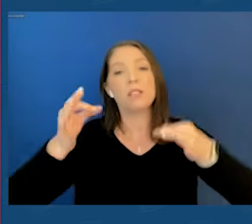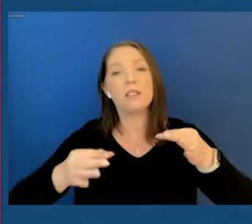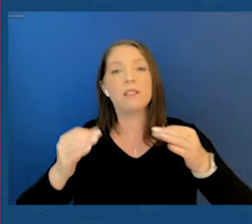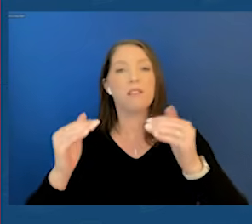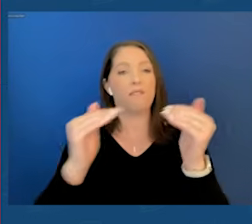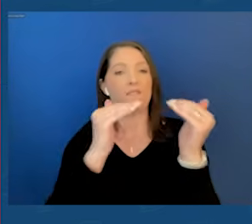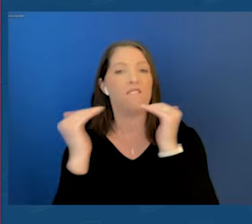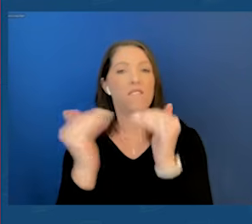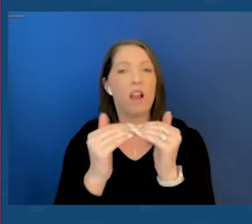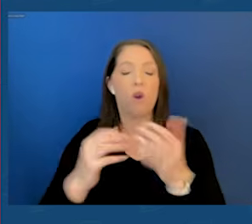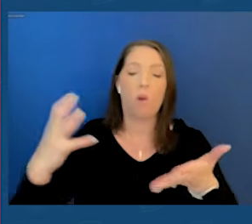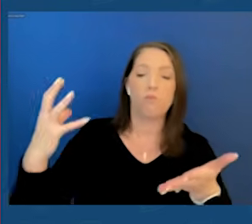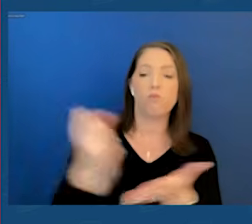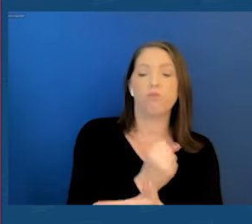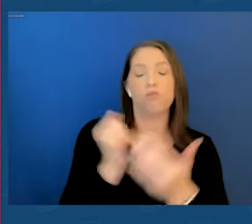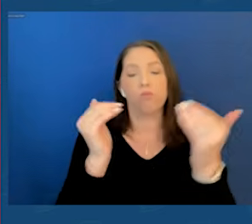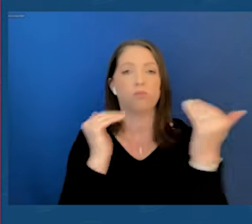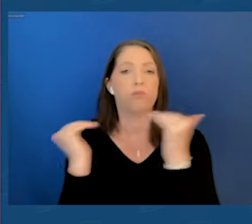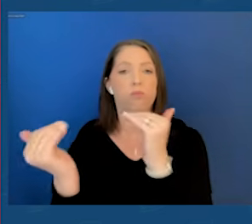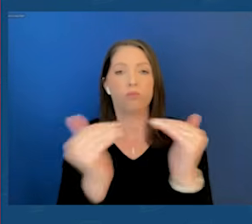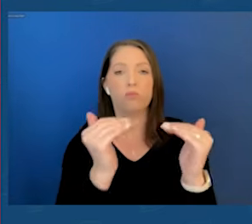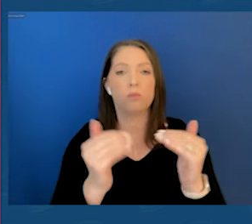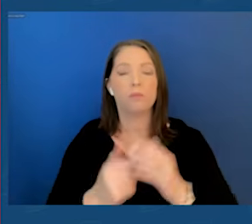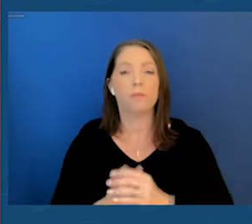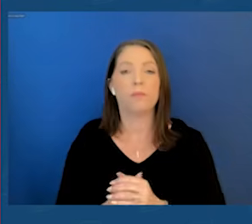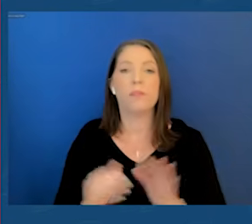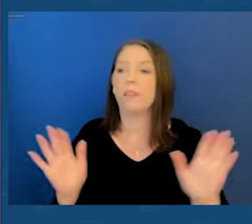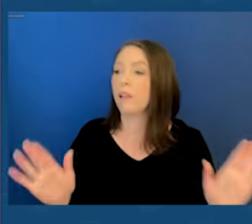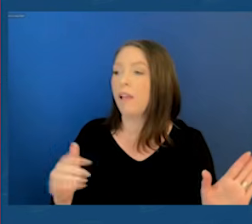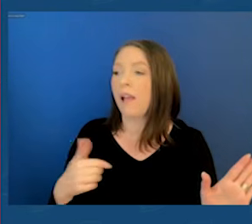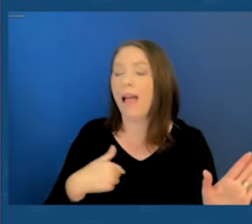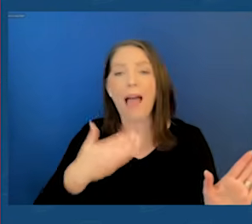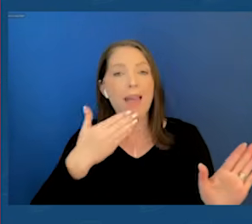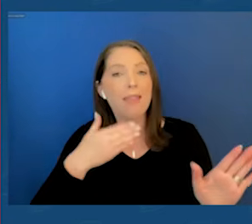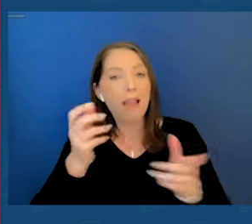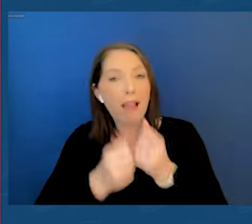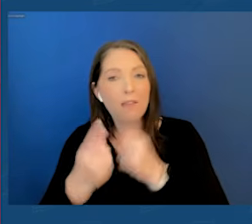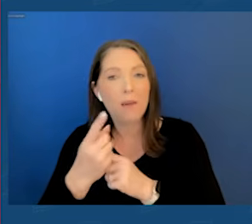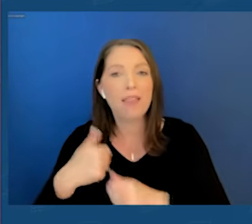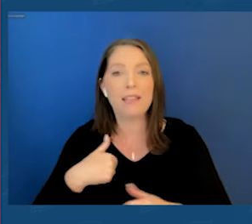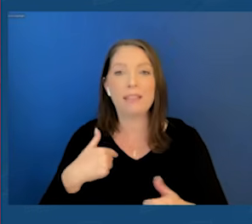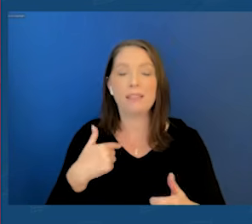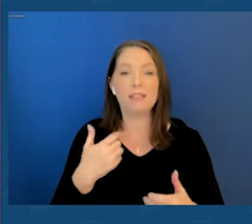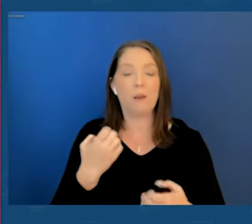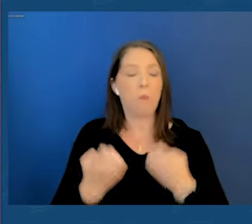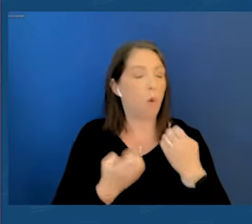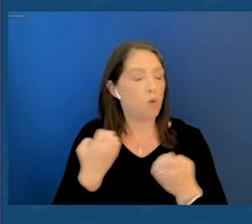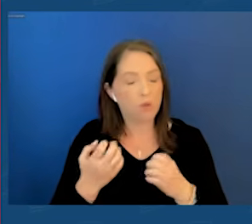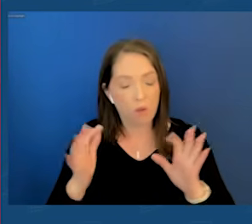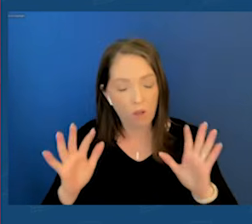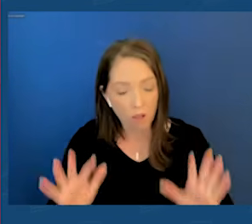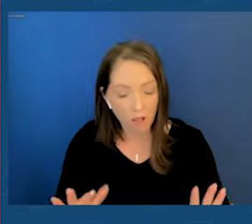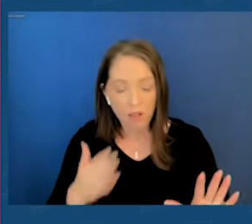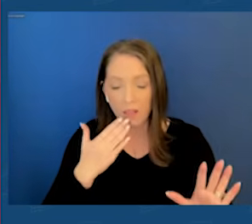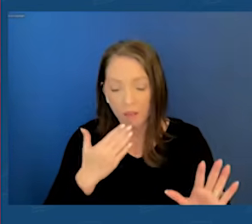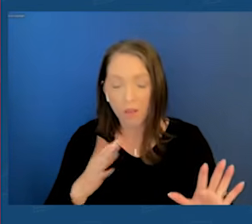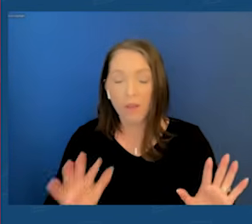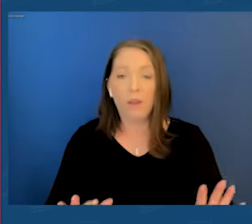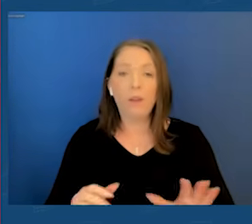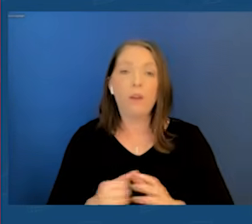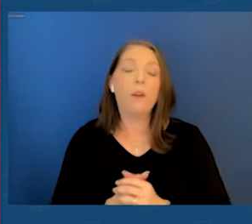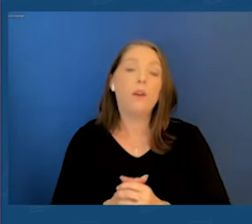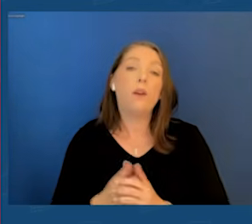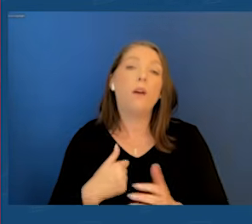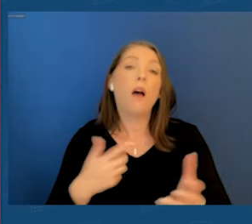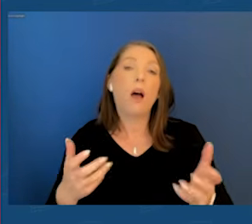all. And I thank everyone because this is a very emotional day for myself. And I want to extend